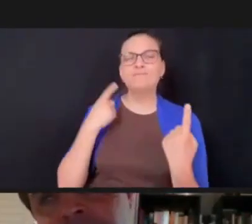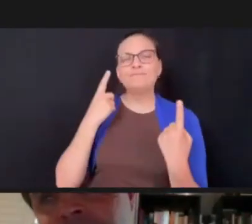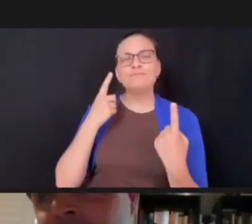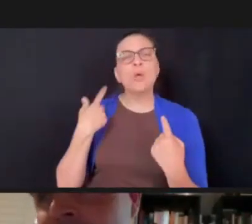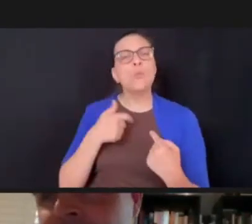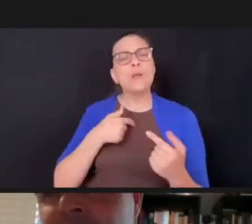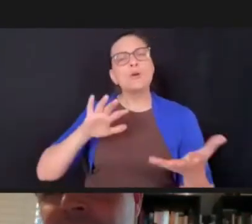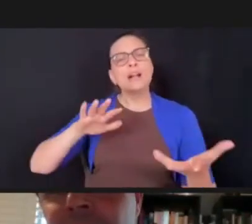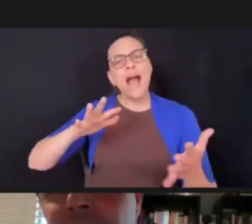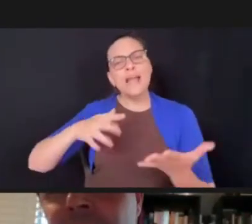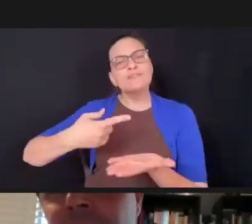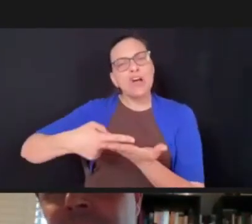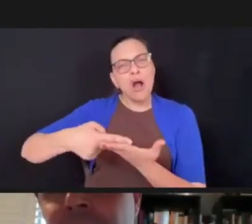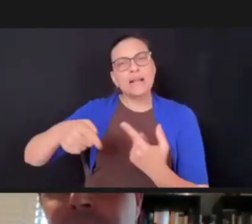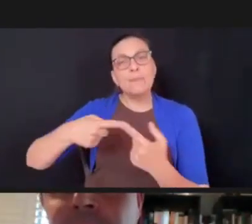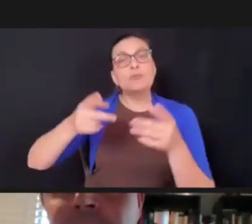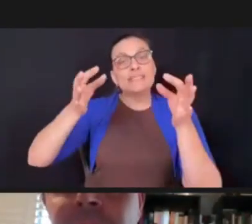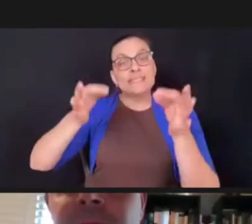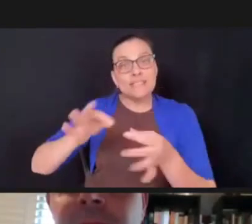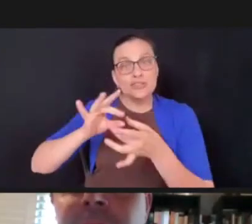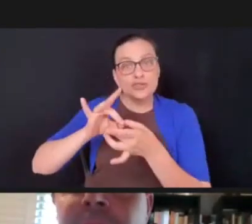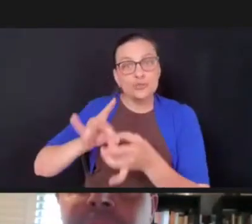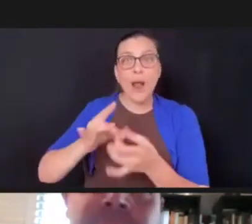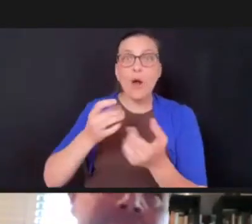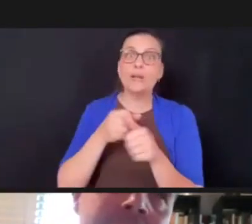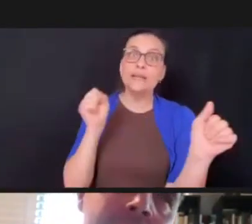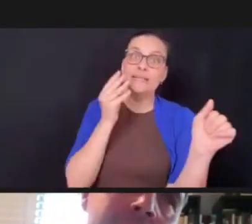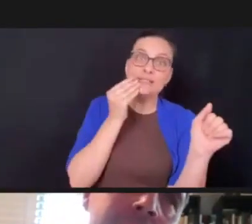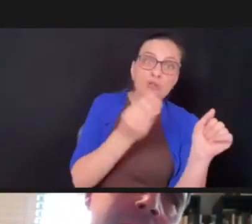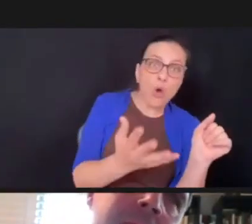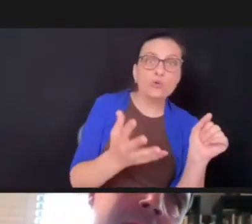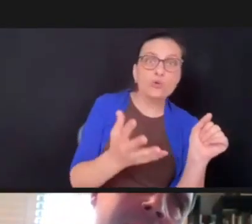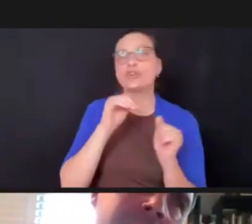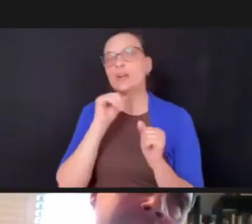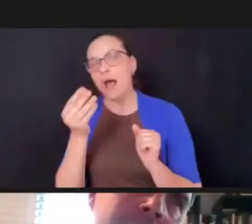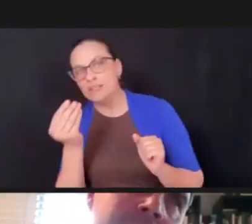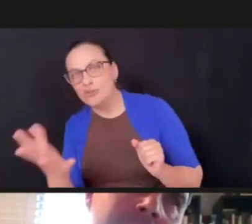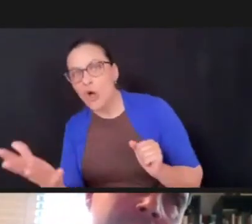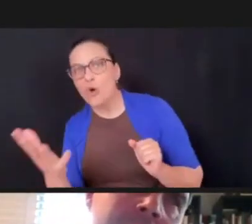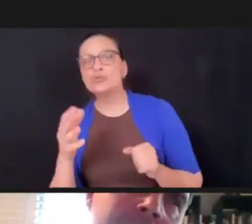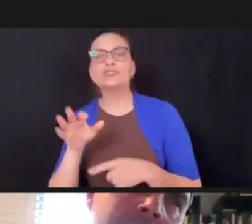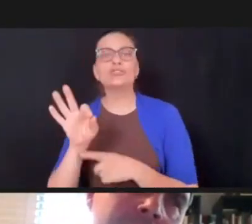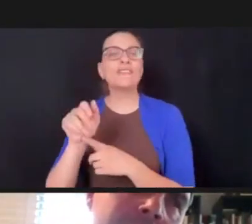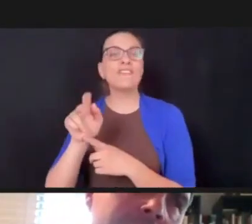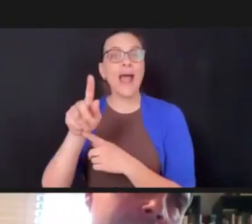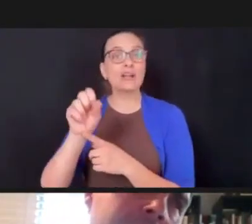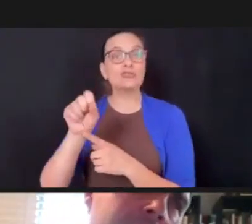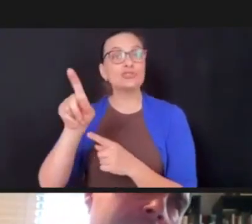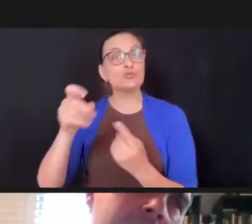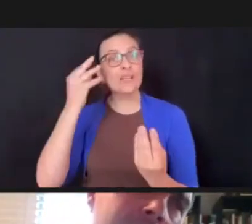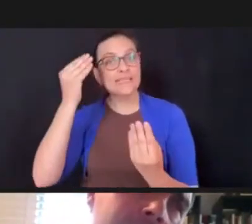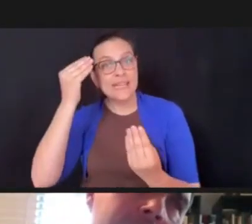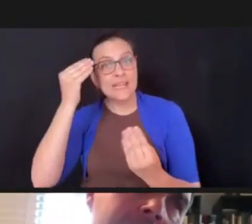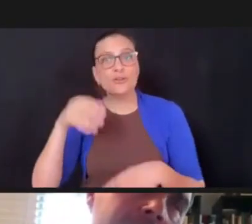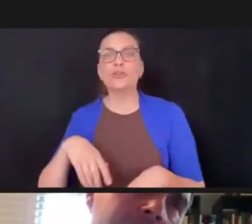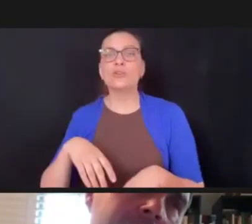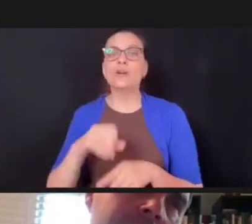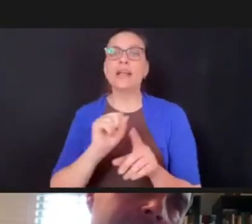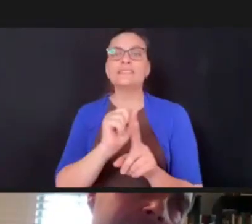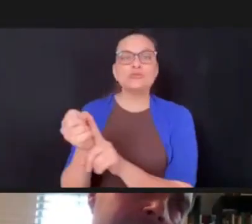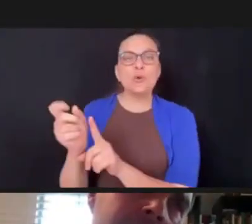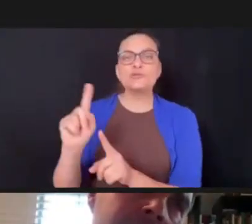decisions around disclosure, non-disclosure, factors to consider, situations where it felt more or